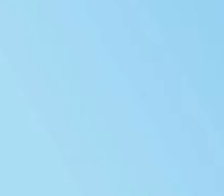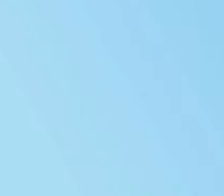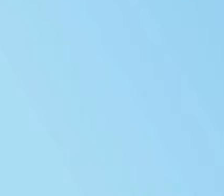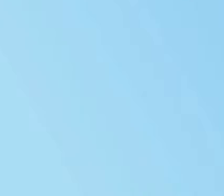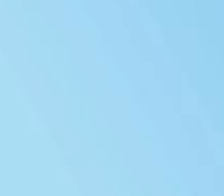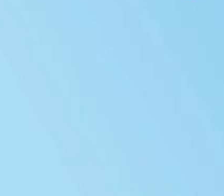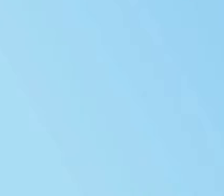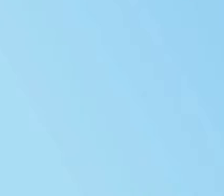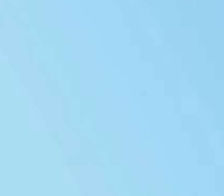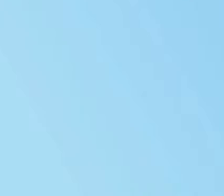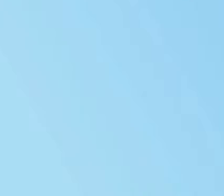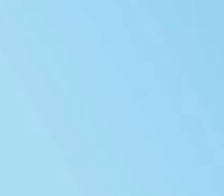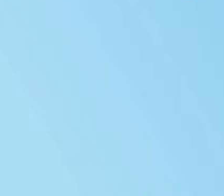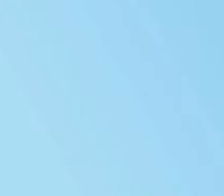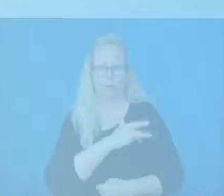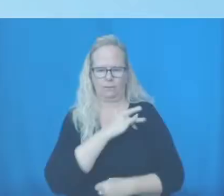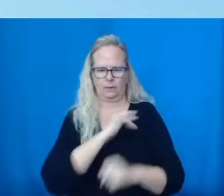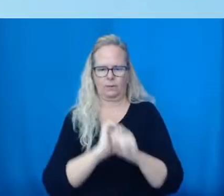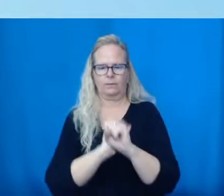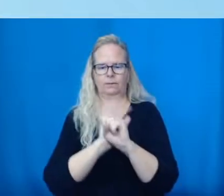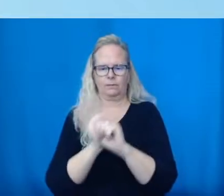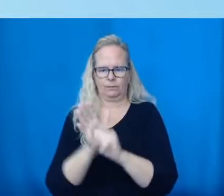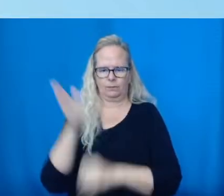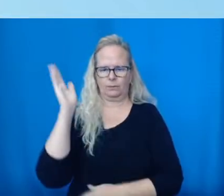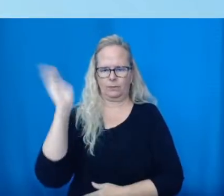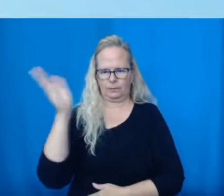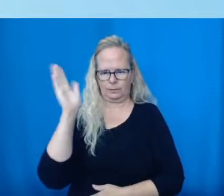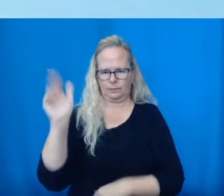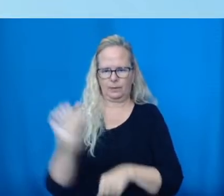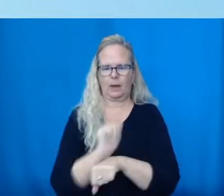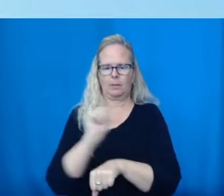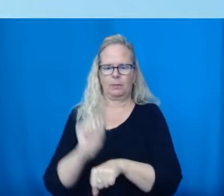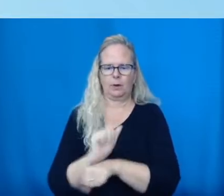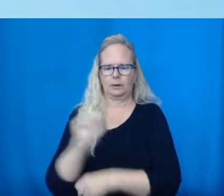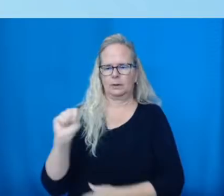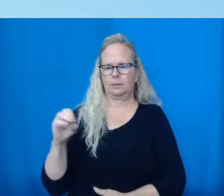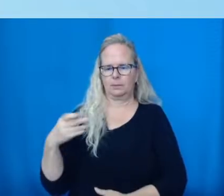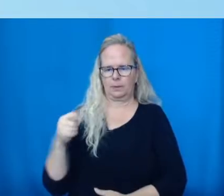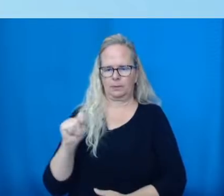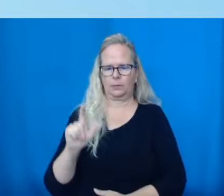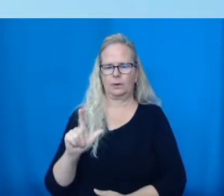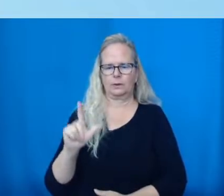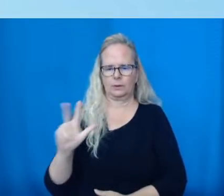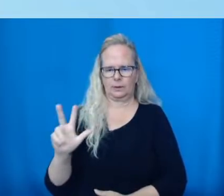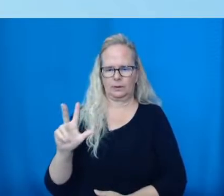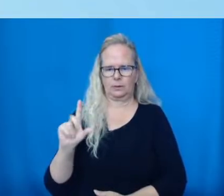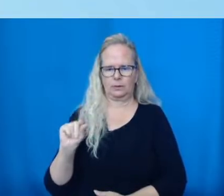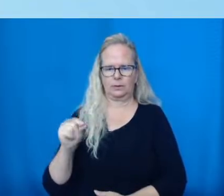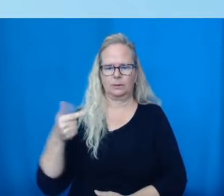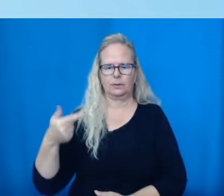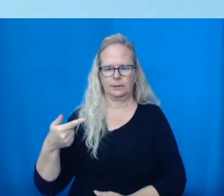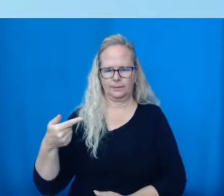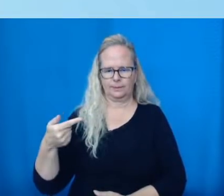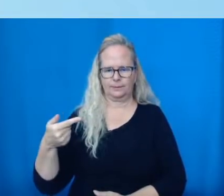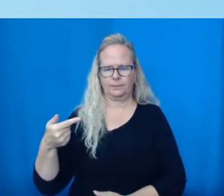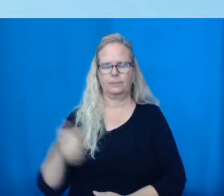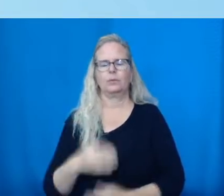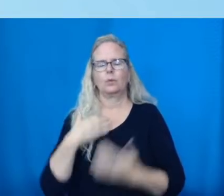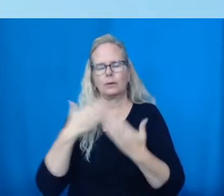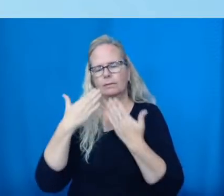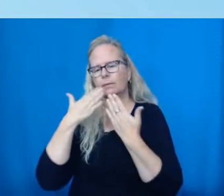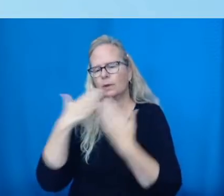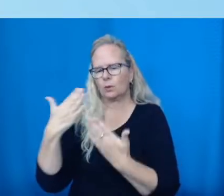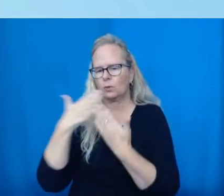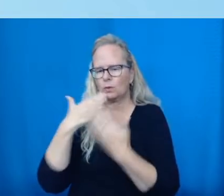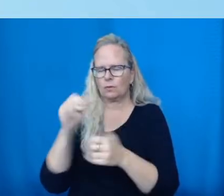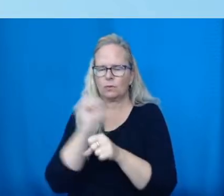2021. We are grateful to live and work in Alberta, a province on the traditional territory of 48 different First Nations and